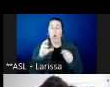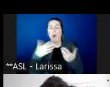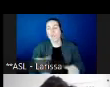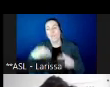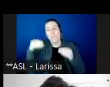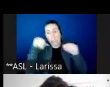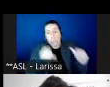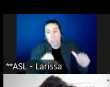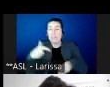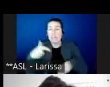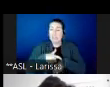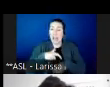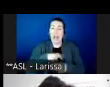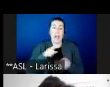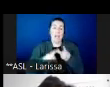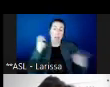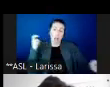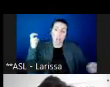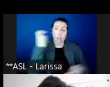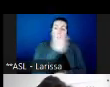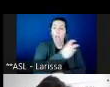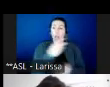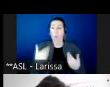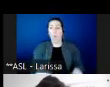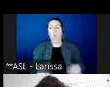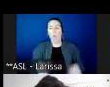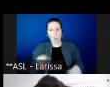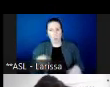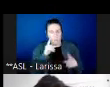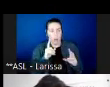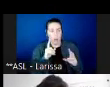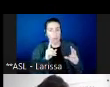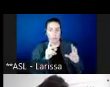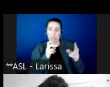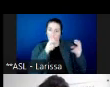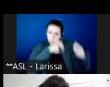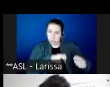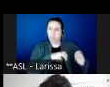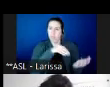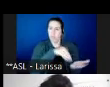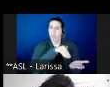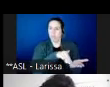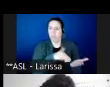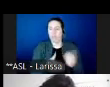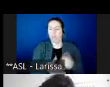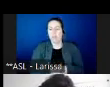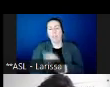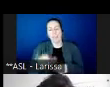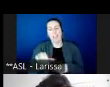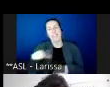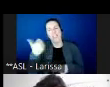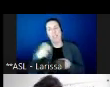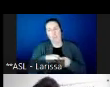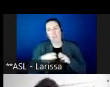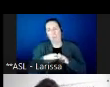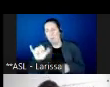resources to meet with healthcare providers. So that is another area